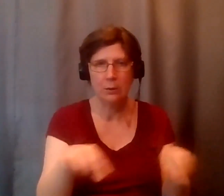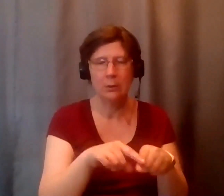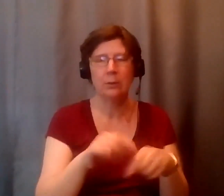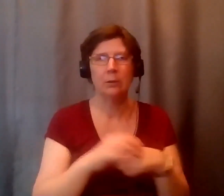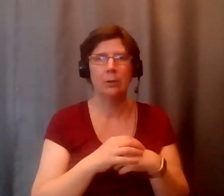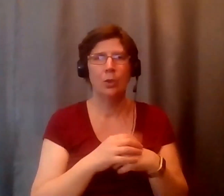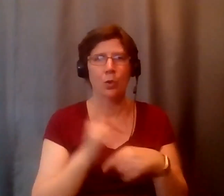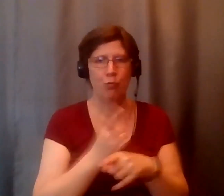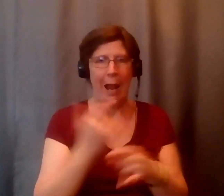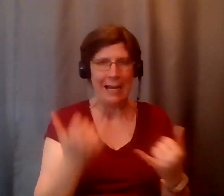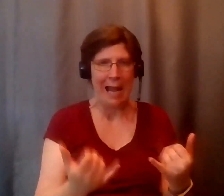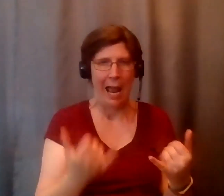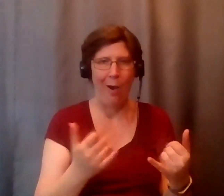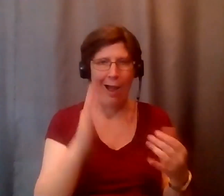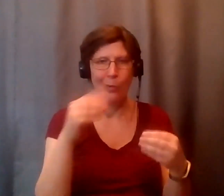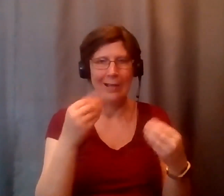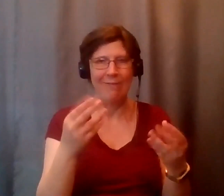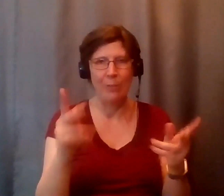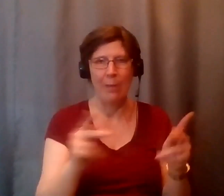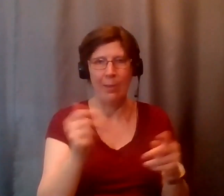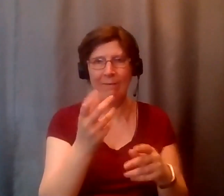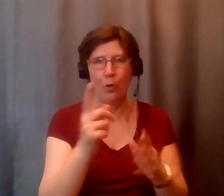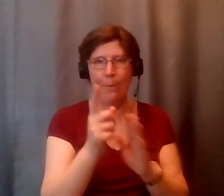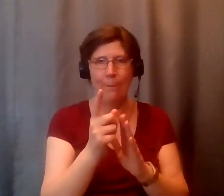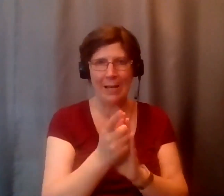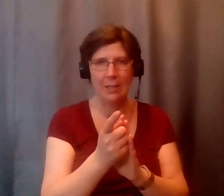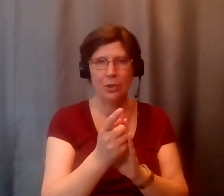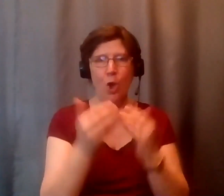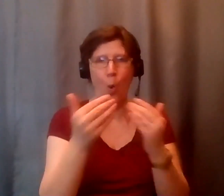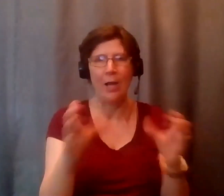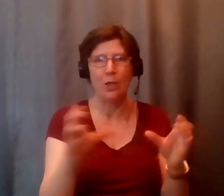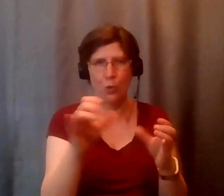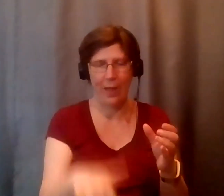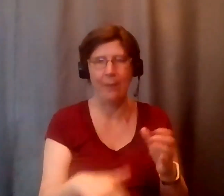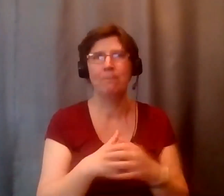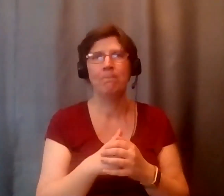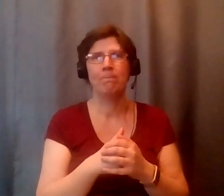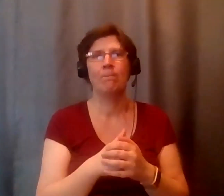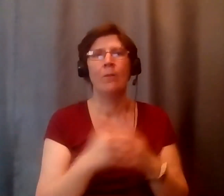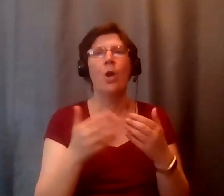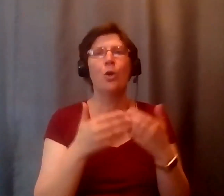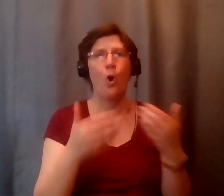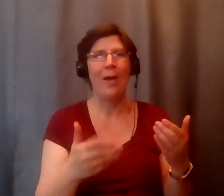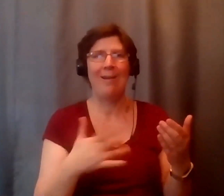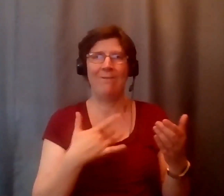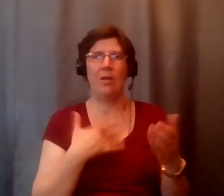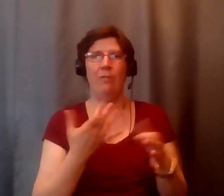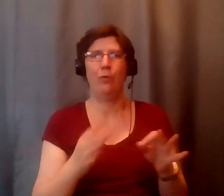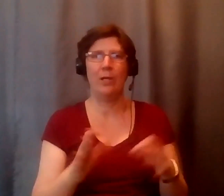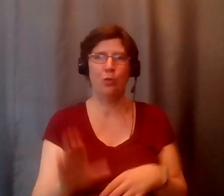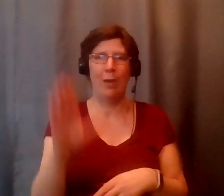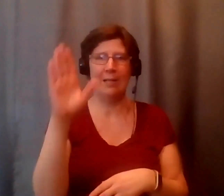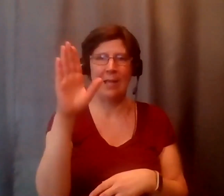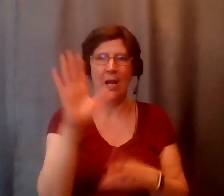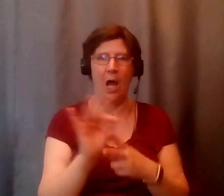Right now, I will give people a few moments to go ahead and do that. So please go ahead and feel free to use the raise hand